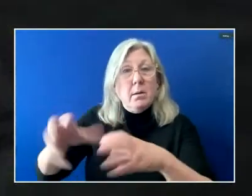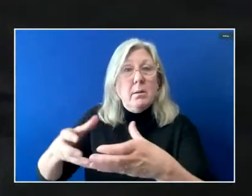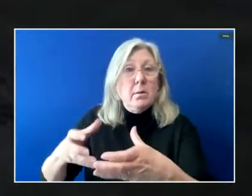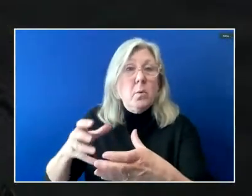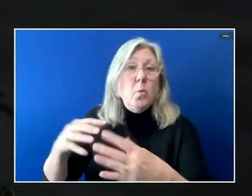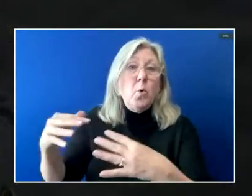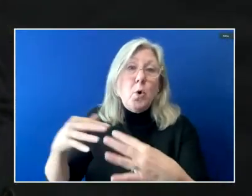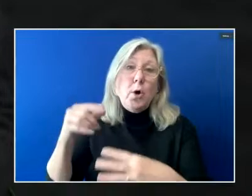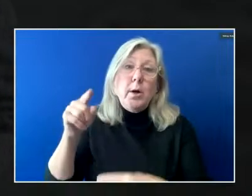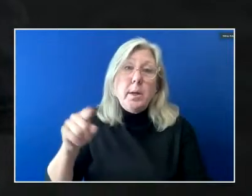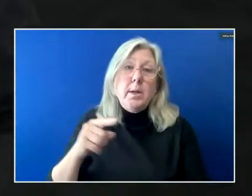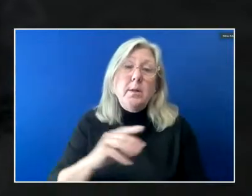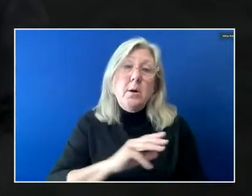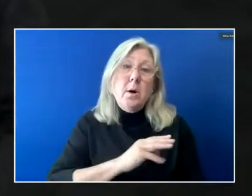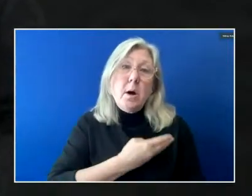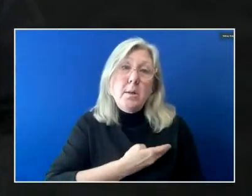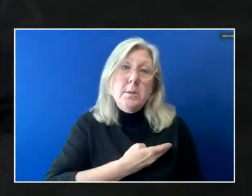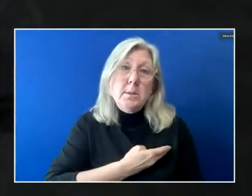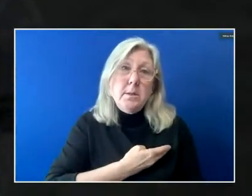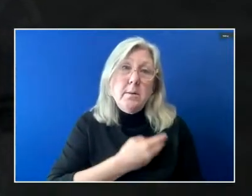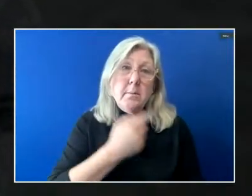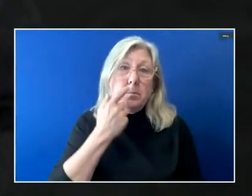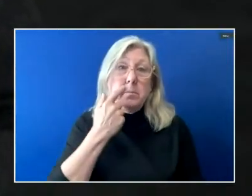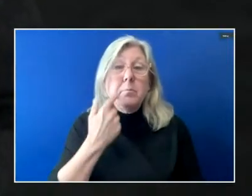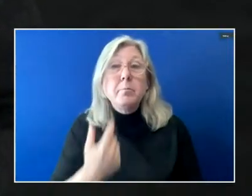you further comments